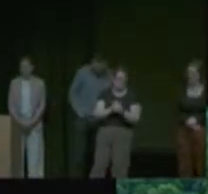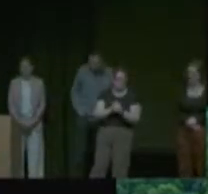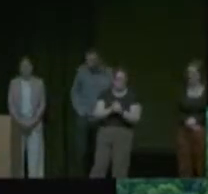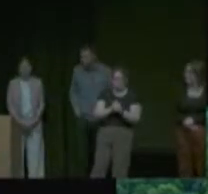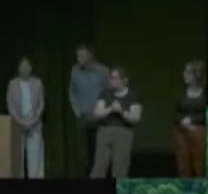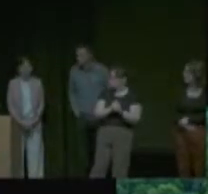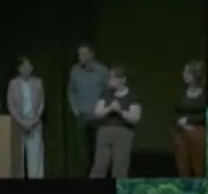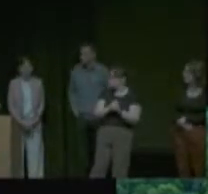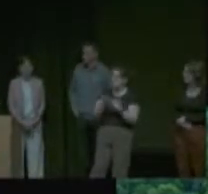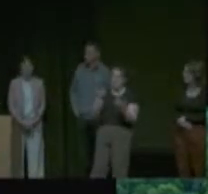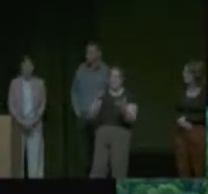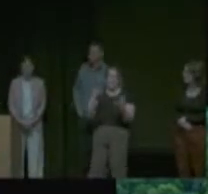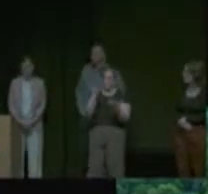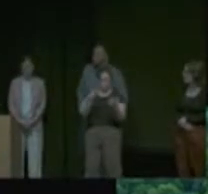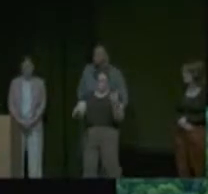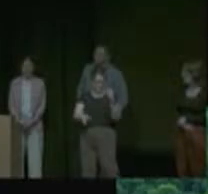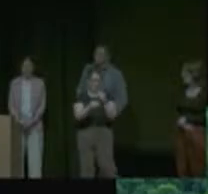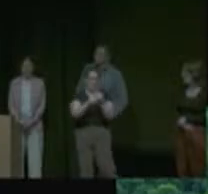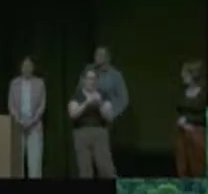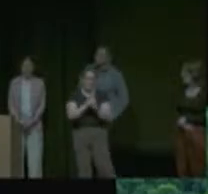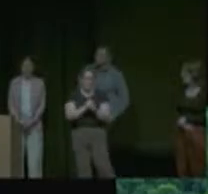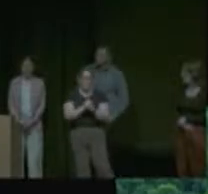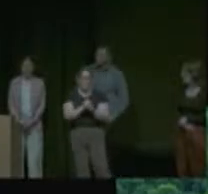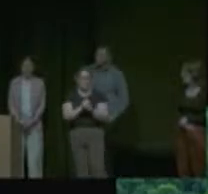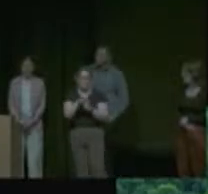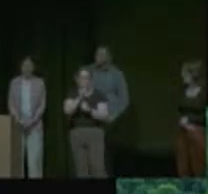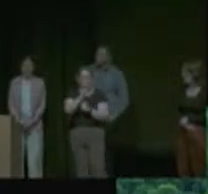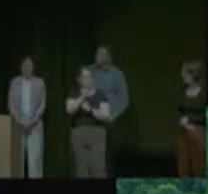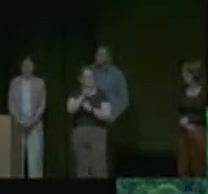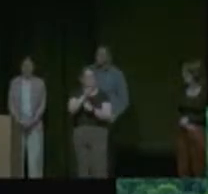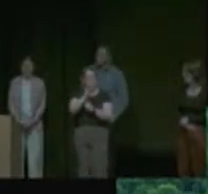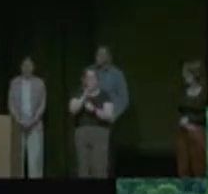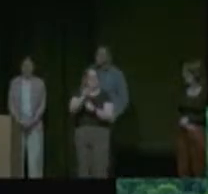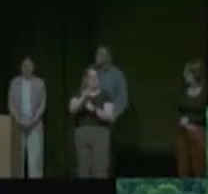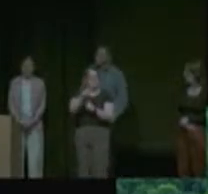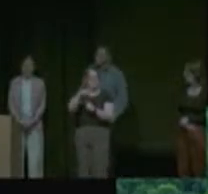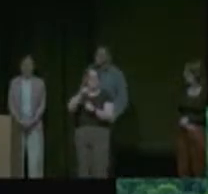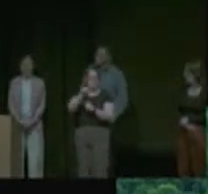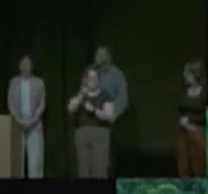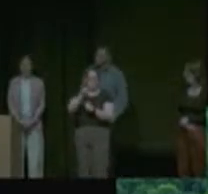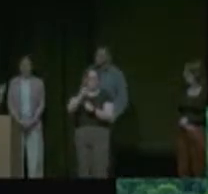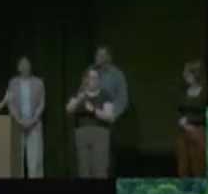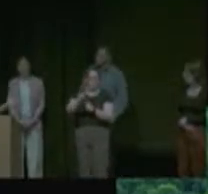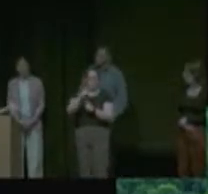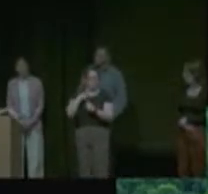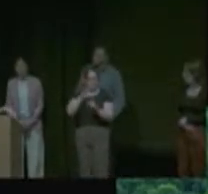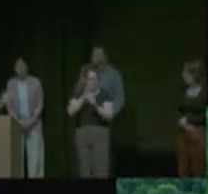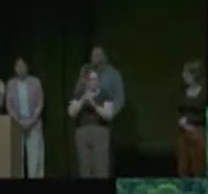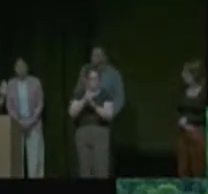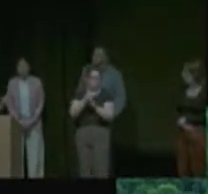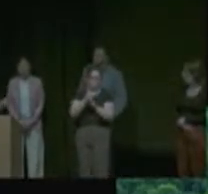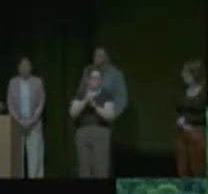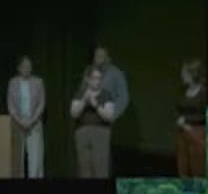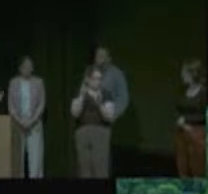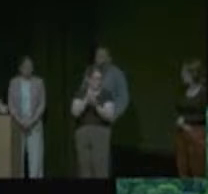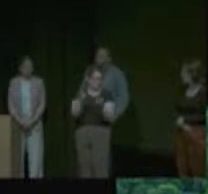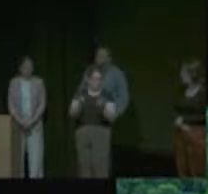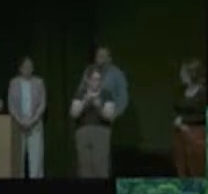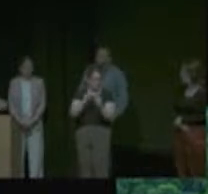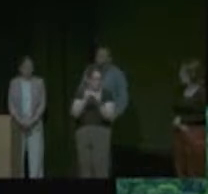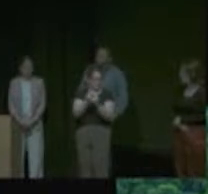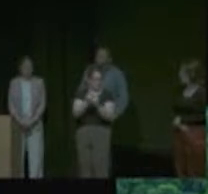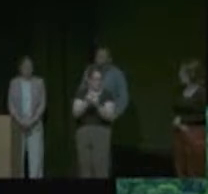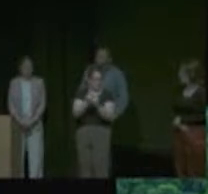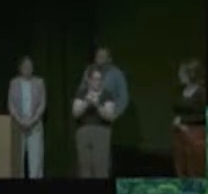I want to speak to that too. Summit Metro Parks has a cultural resources team that has been on this project because of our